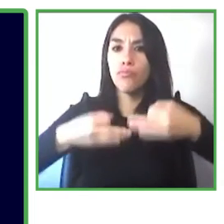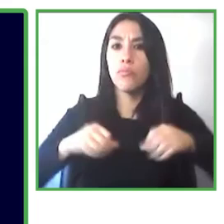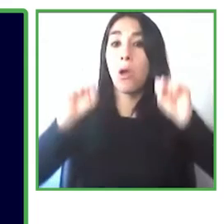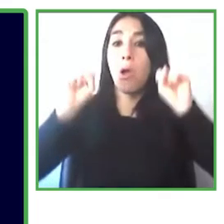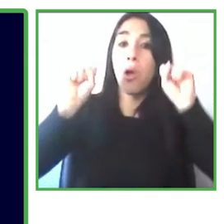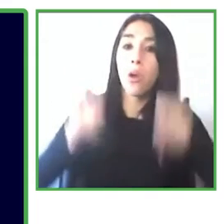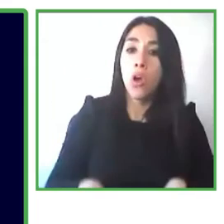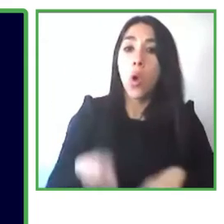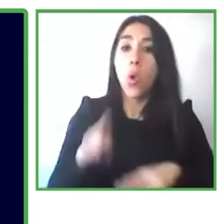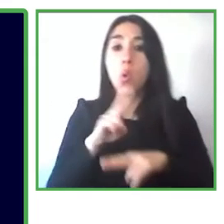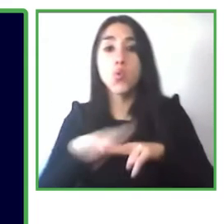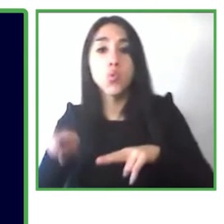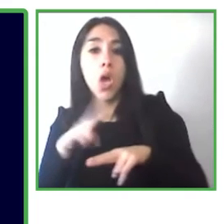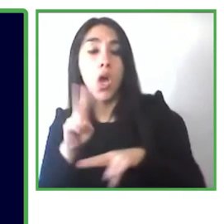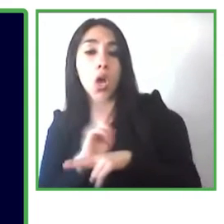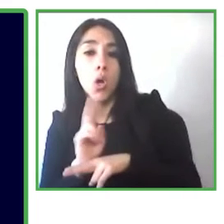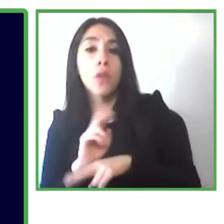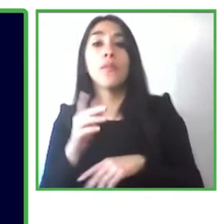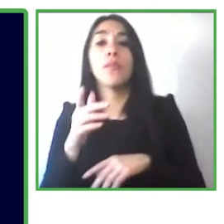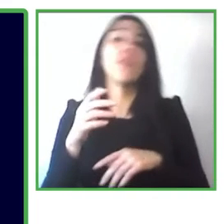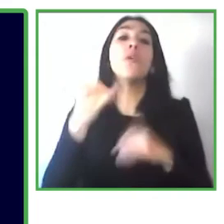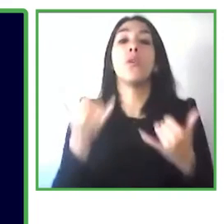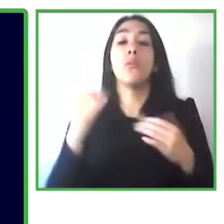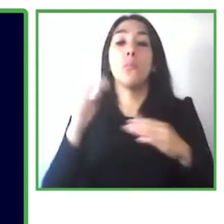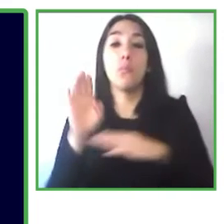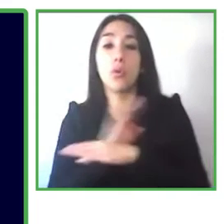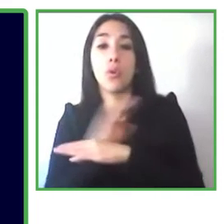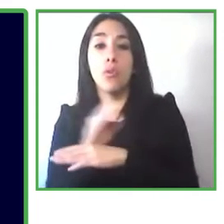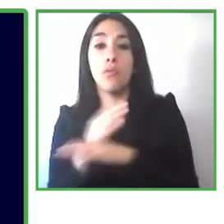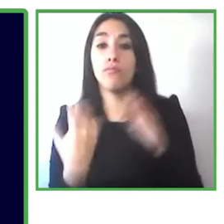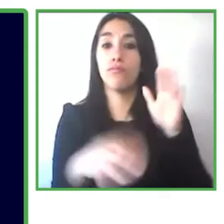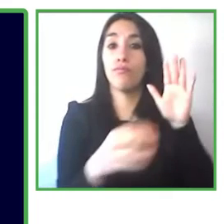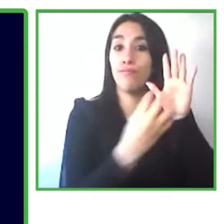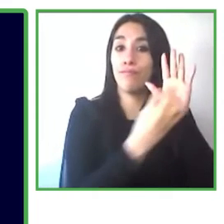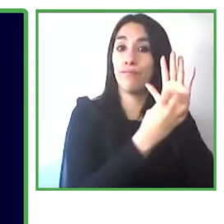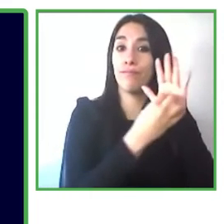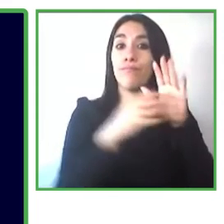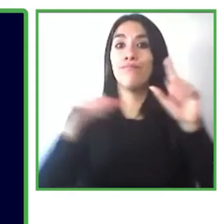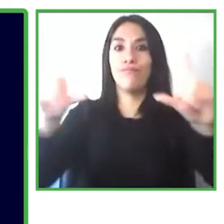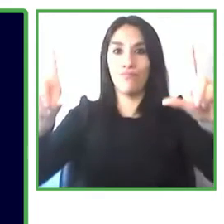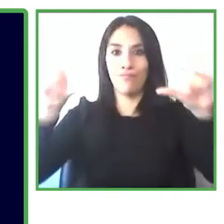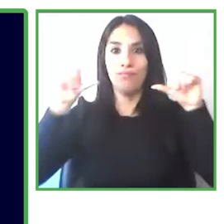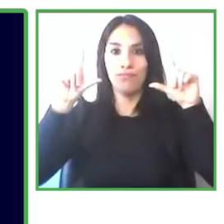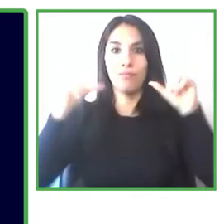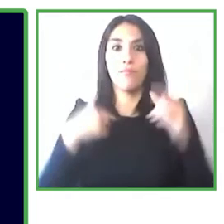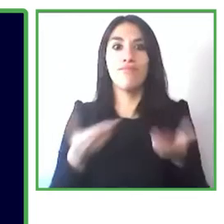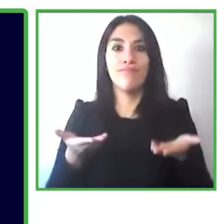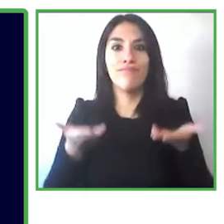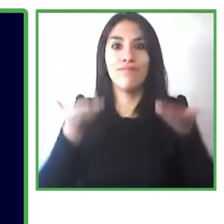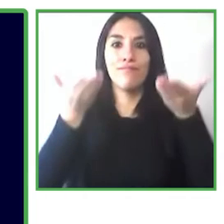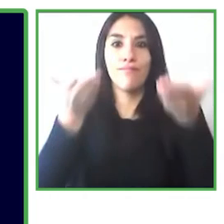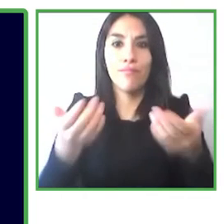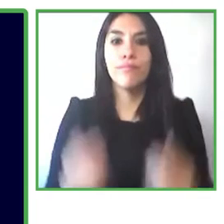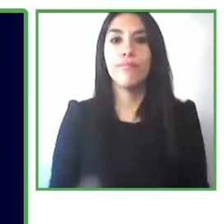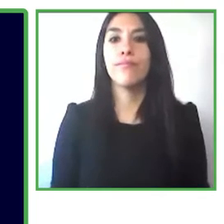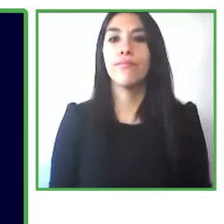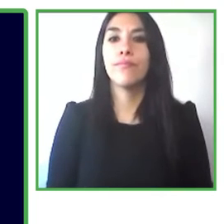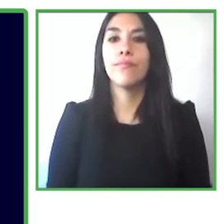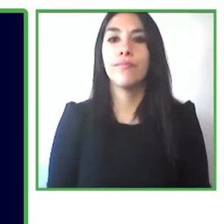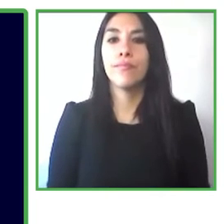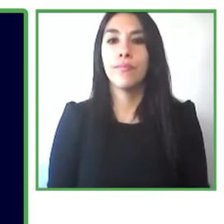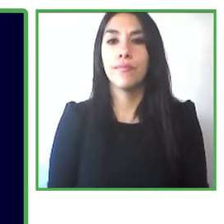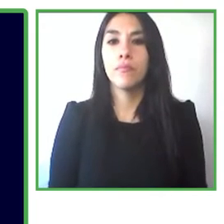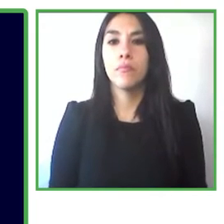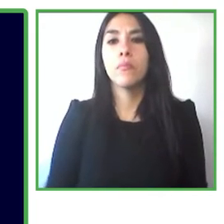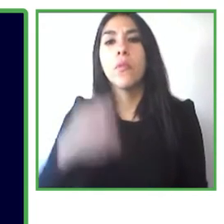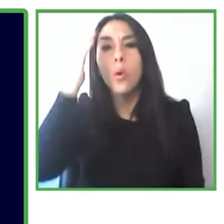communication means of the company. So this is going to be shown integrally, and this is going to boost the standards, as